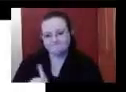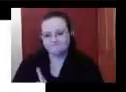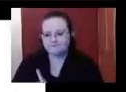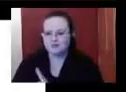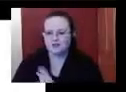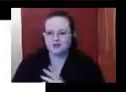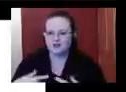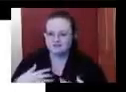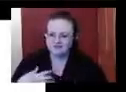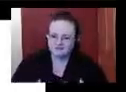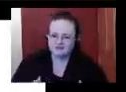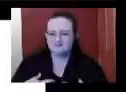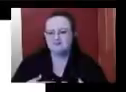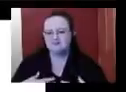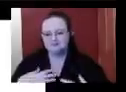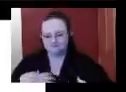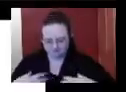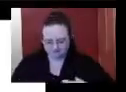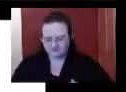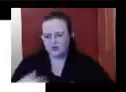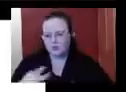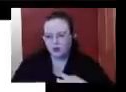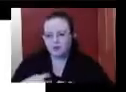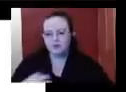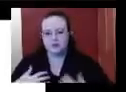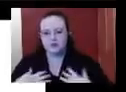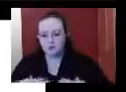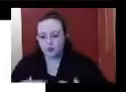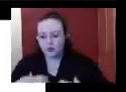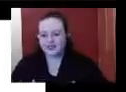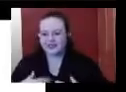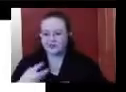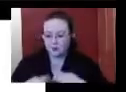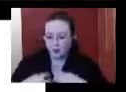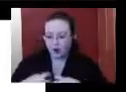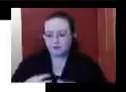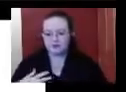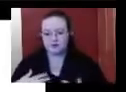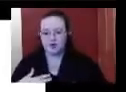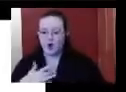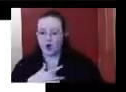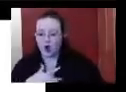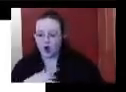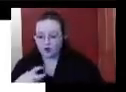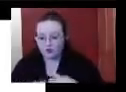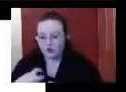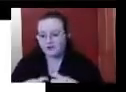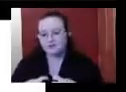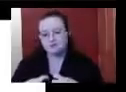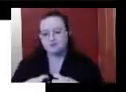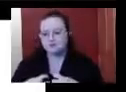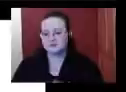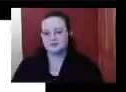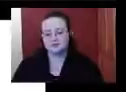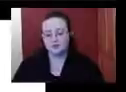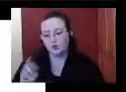body aches, unexplained breathing difficulties, and damage to your lungs and heart. Some of the people